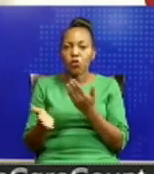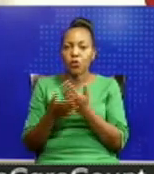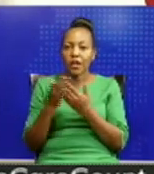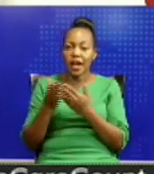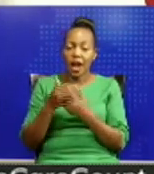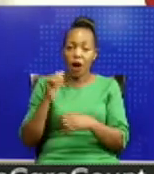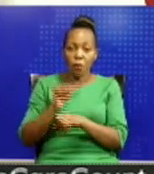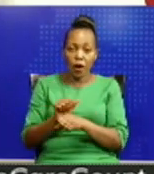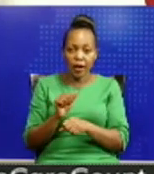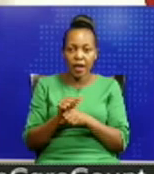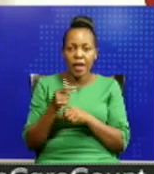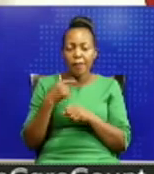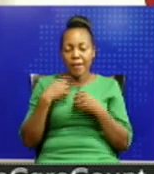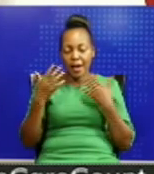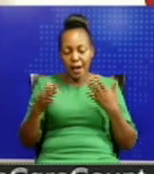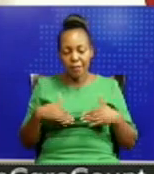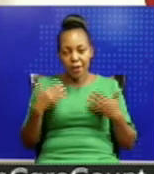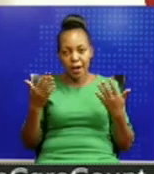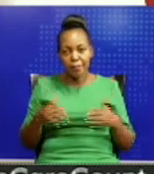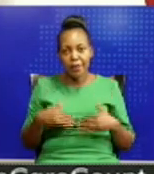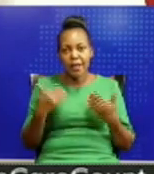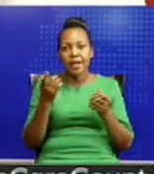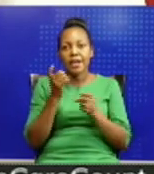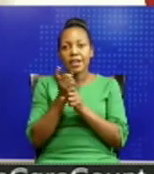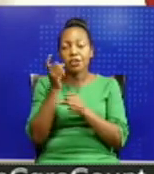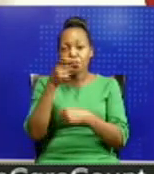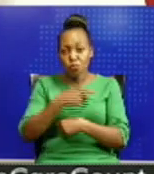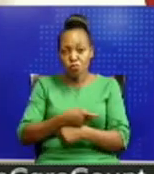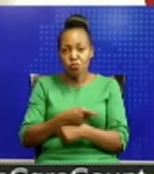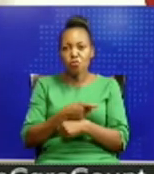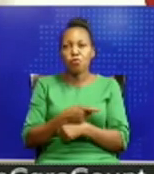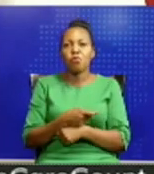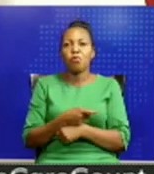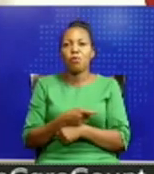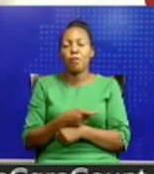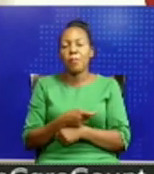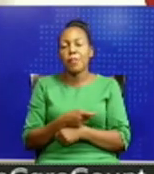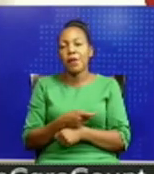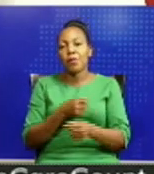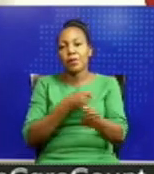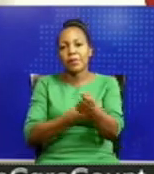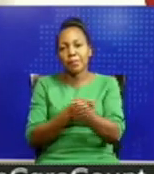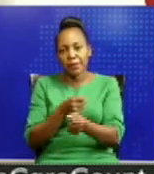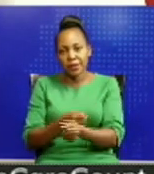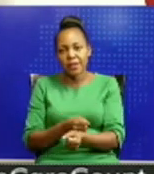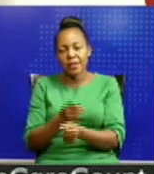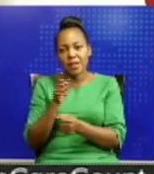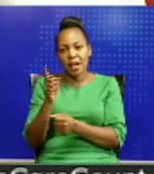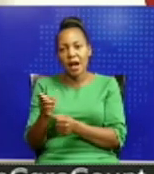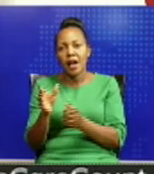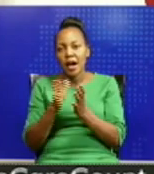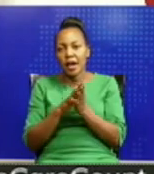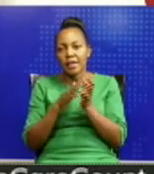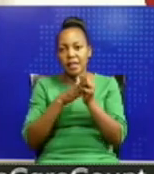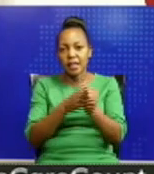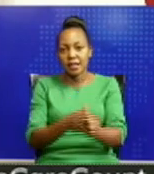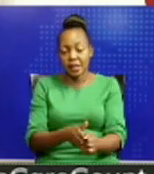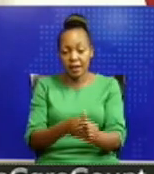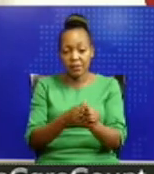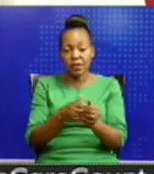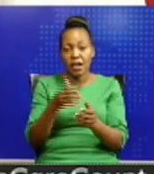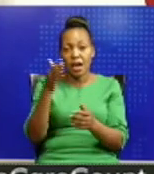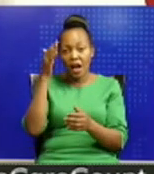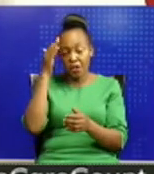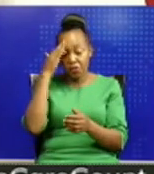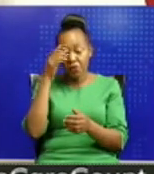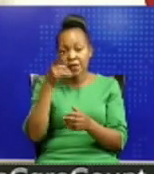very glad that even in Gulu, we are very supported, and I'm sure the leaders there are taking this